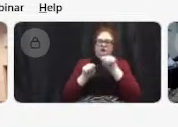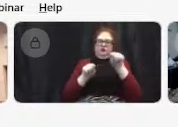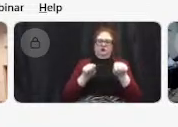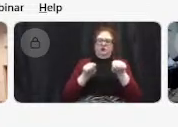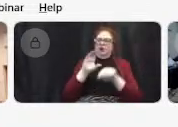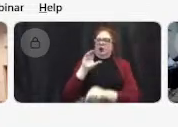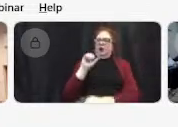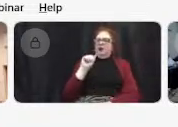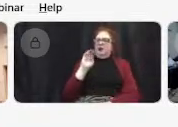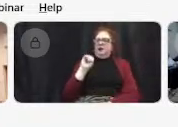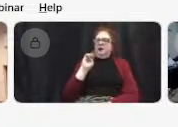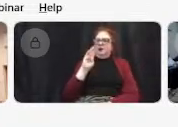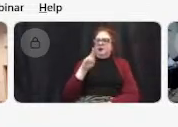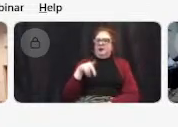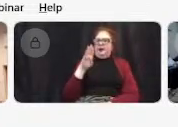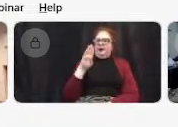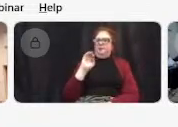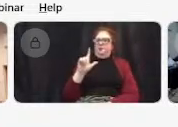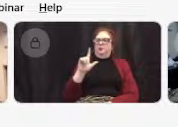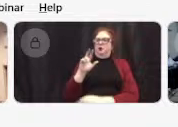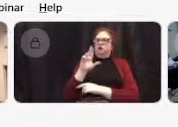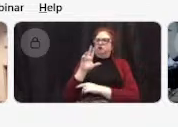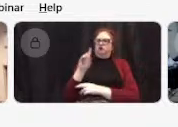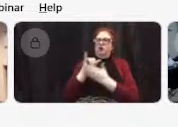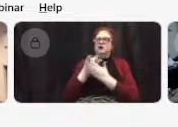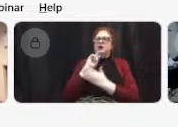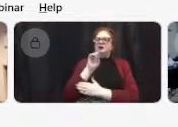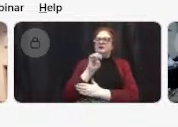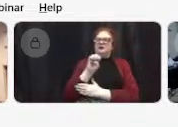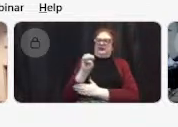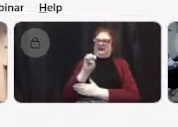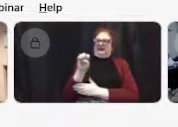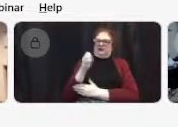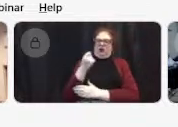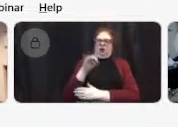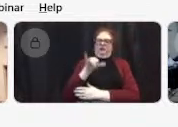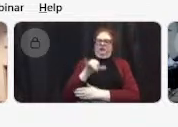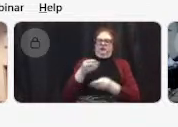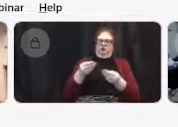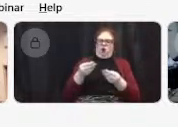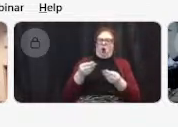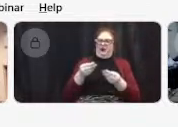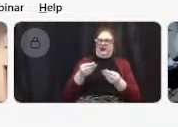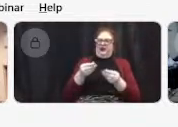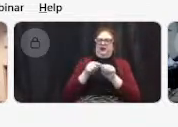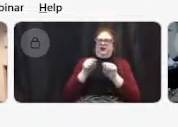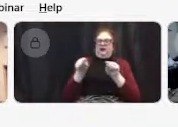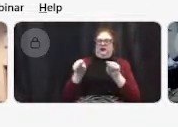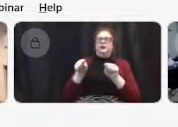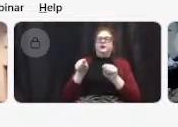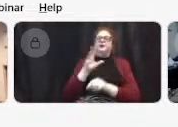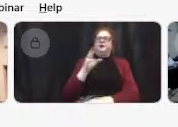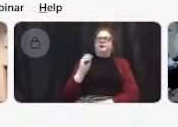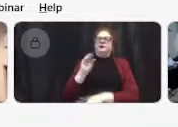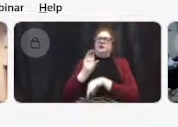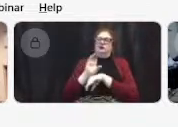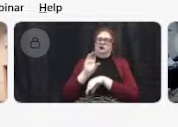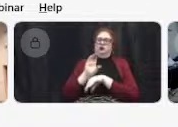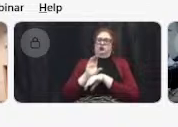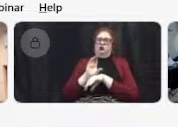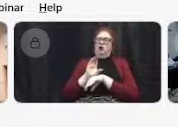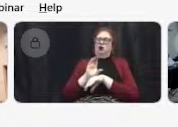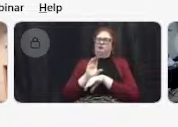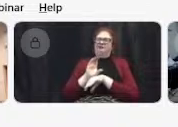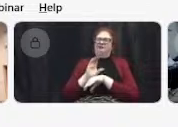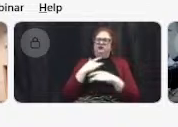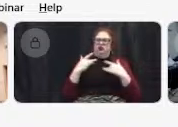on east of this property. And the church has certain concerns.